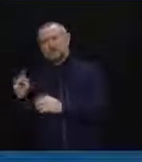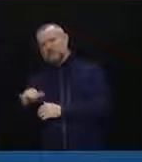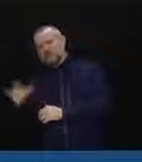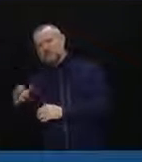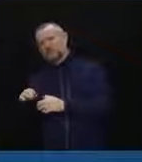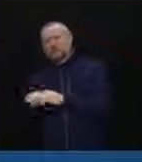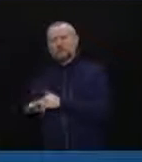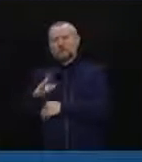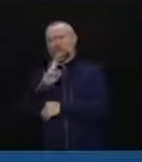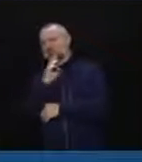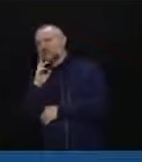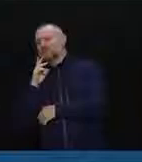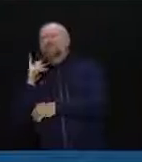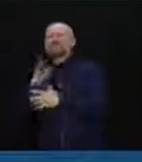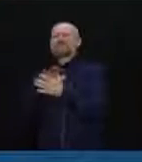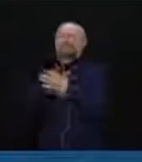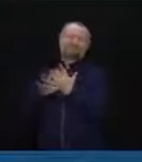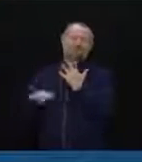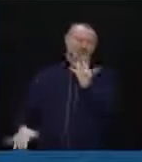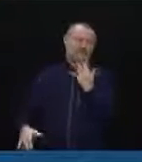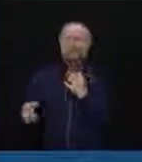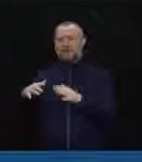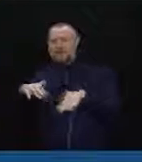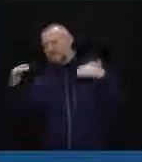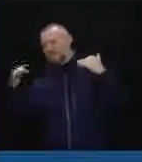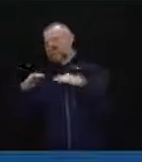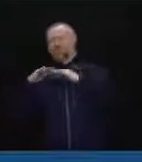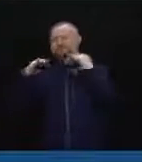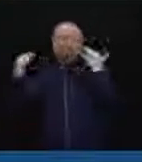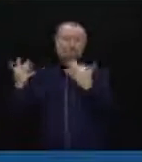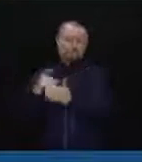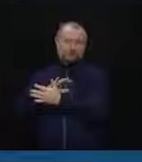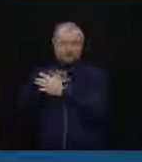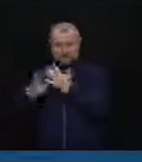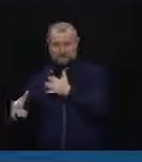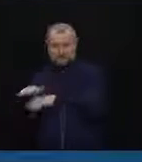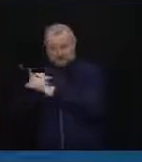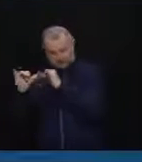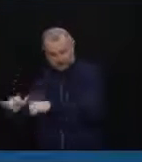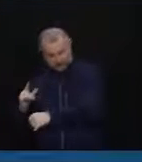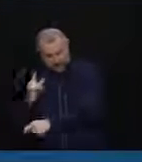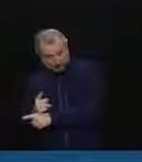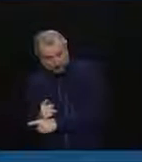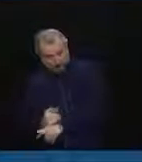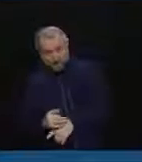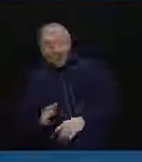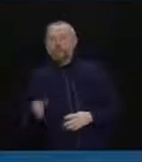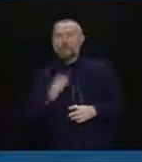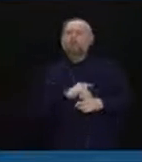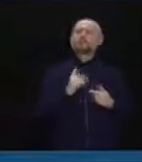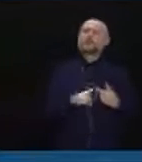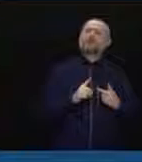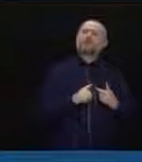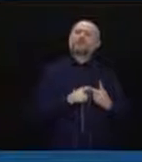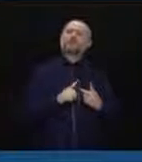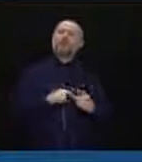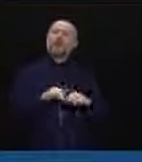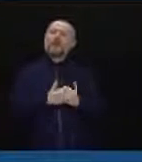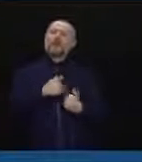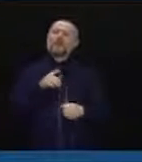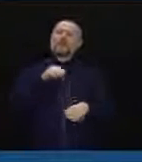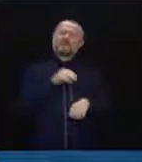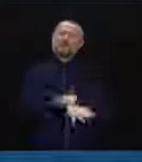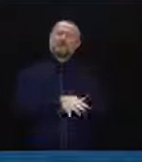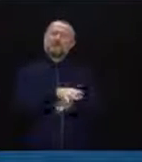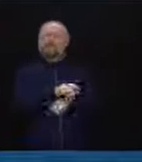venues. That remains, right? And also separately, can you talk about what effect this has on the pending lawsuit that initially struck down the mandate